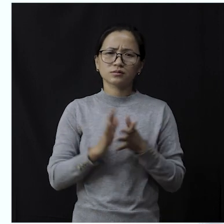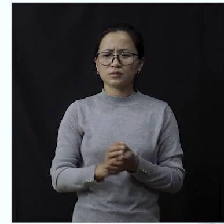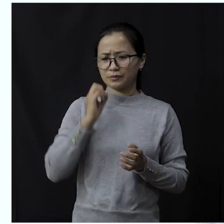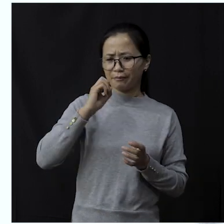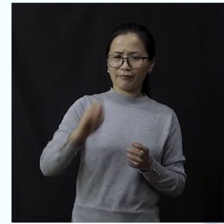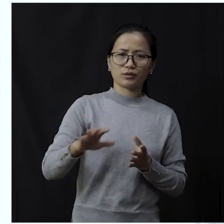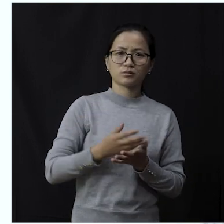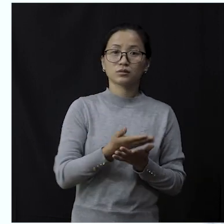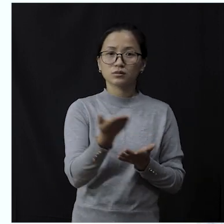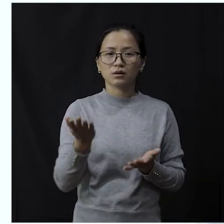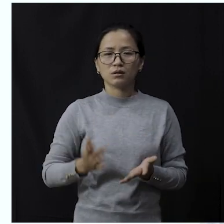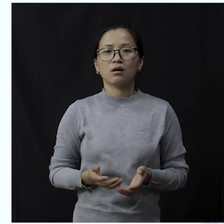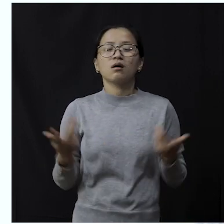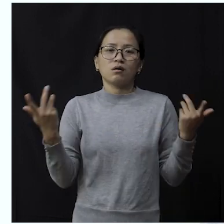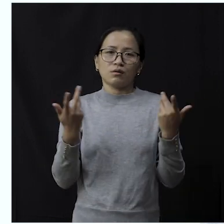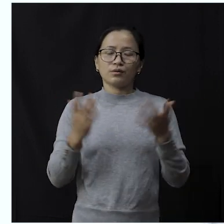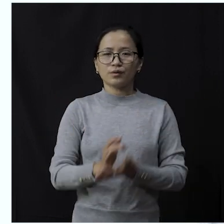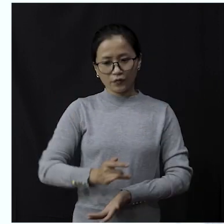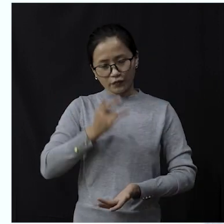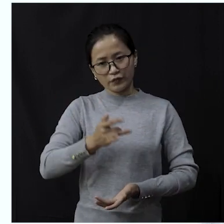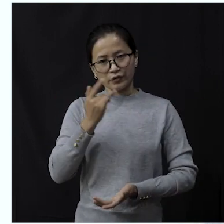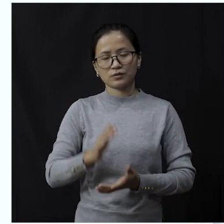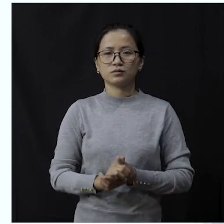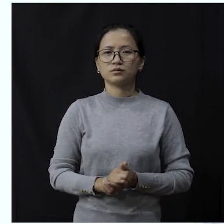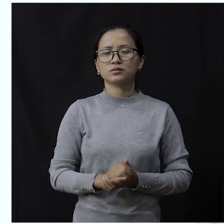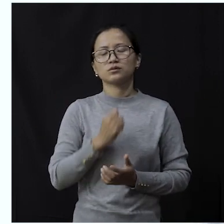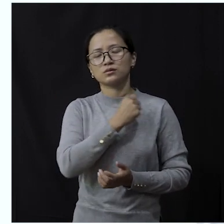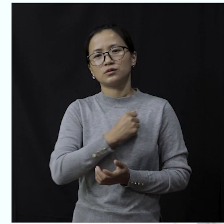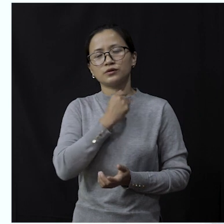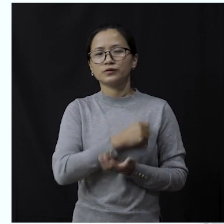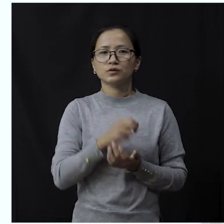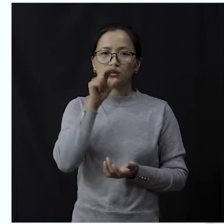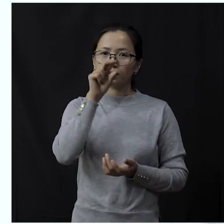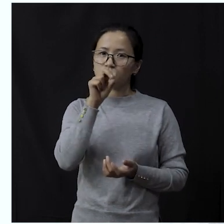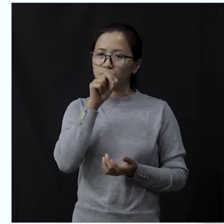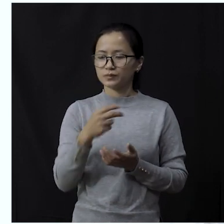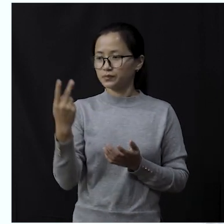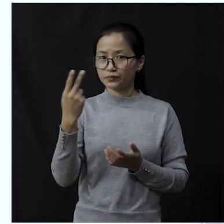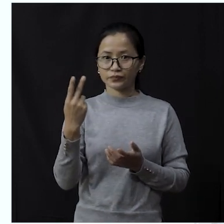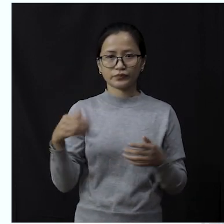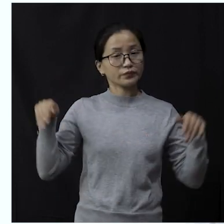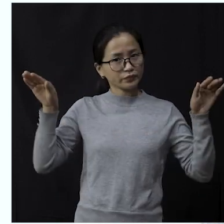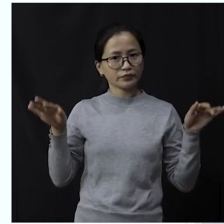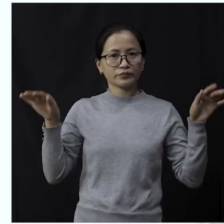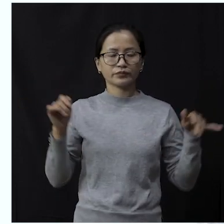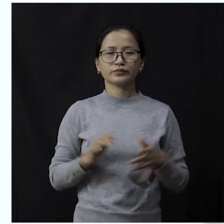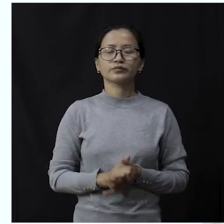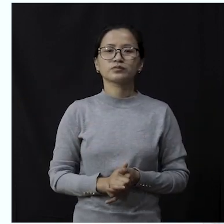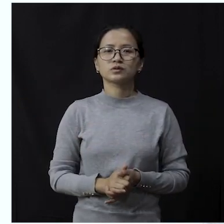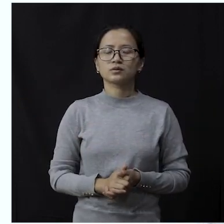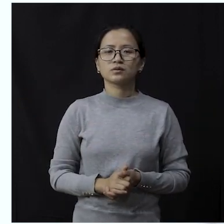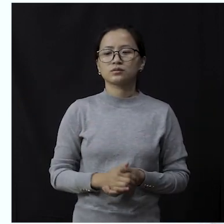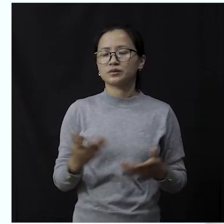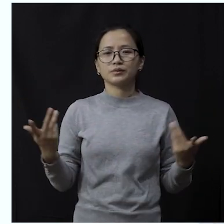feel? It's a pitiful thing for the two hornbills, isn't it? But the two hornbills